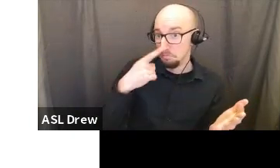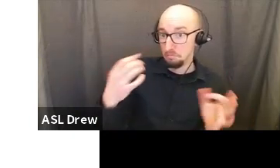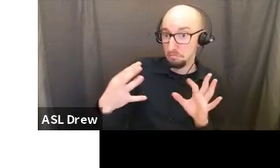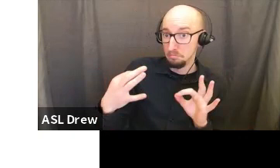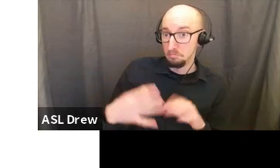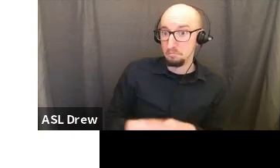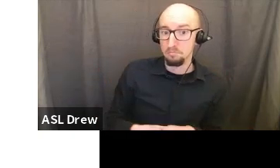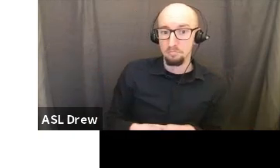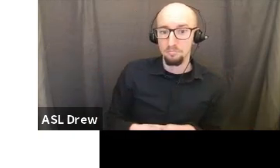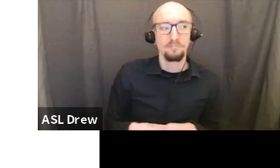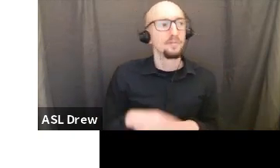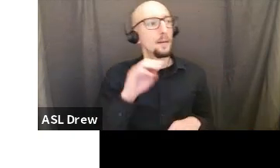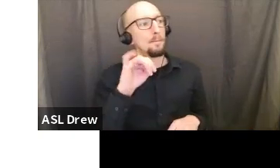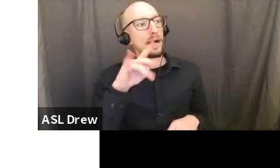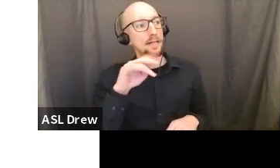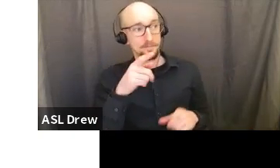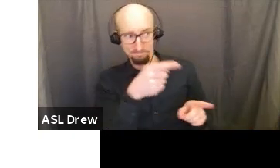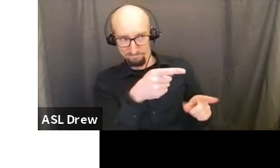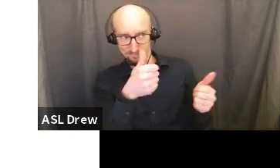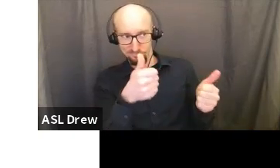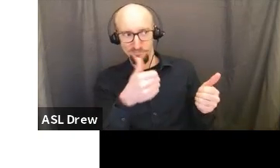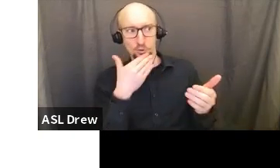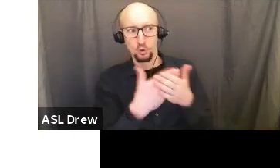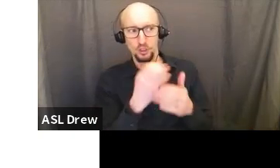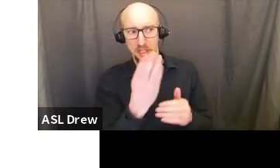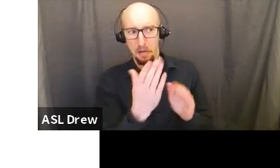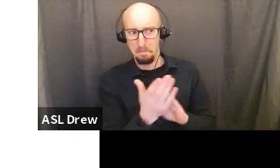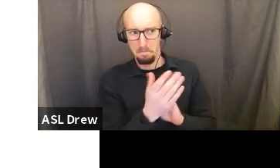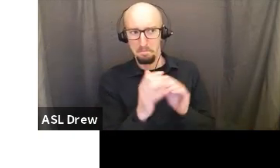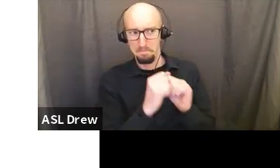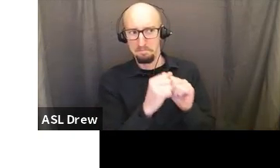that. Richard, this is Mike. You're doing well. Okay, I'll keep